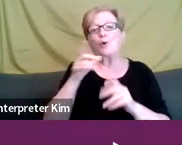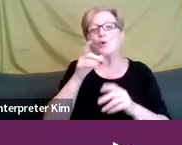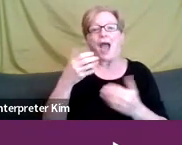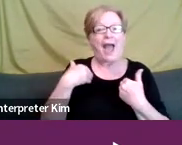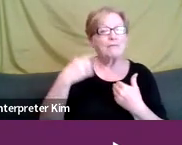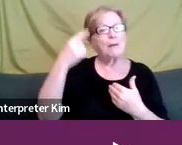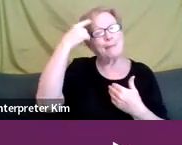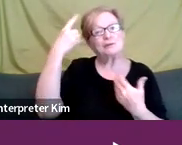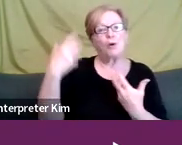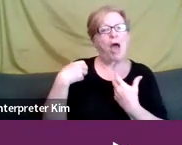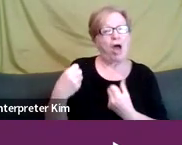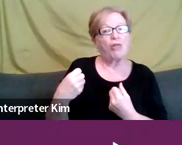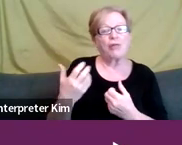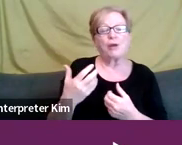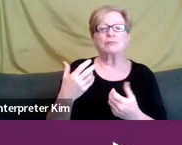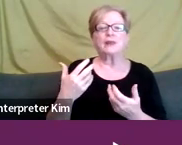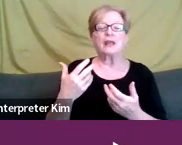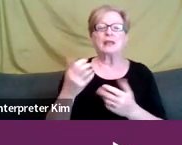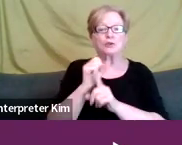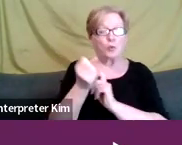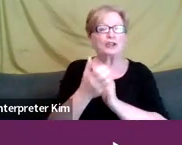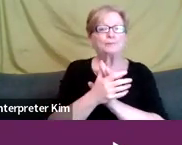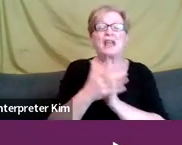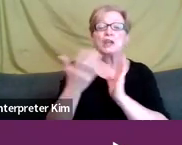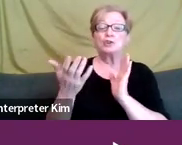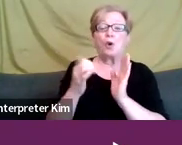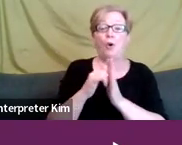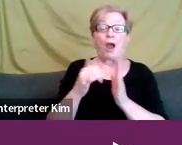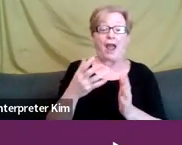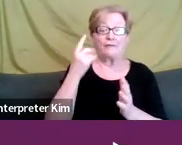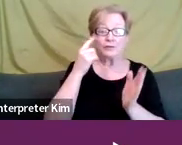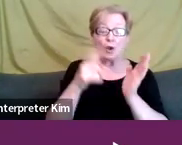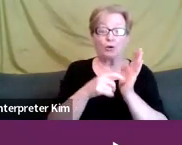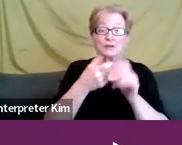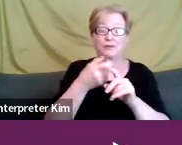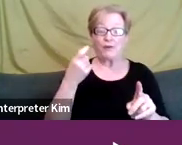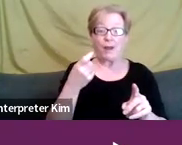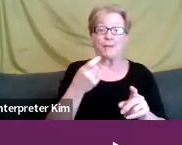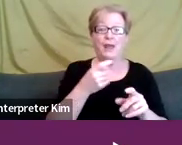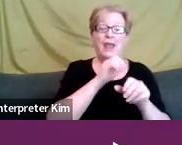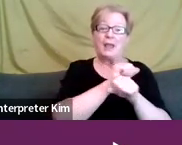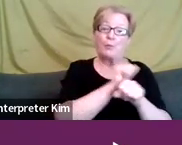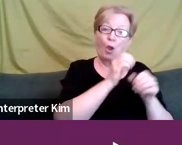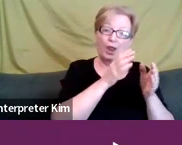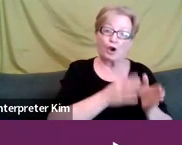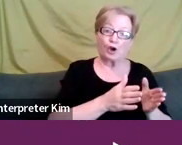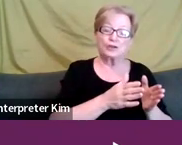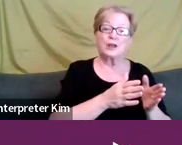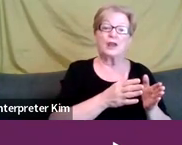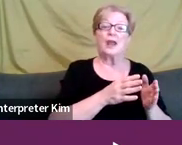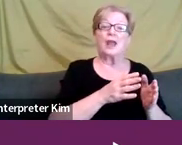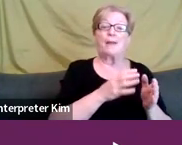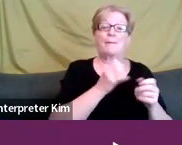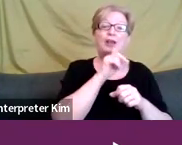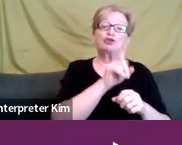seen just kind of a shift to from employers and businesses making sure that